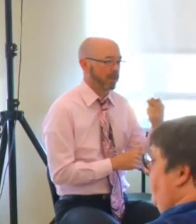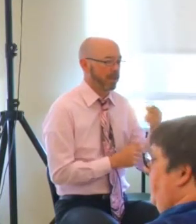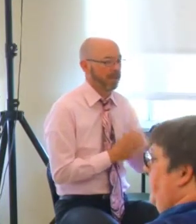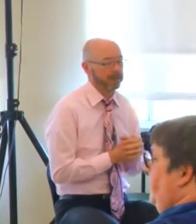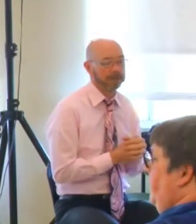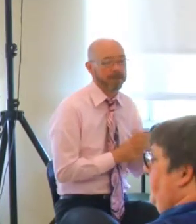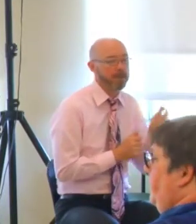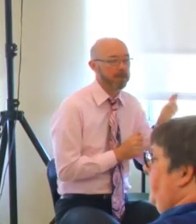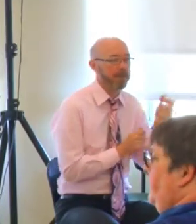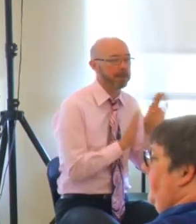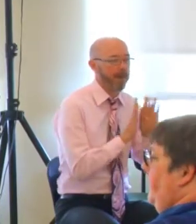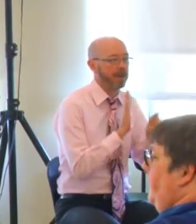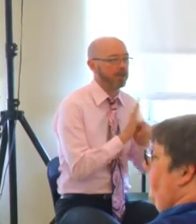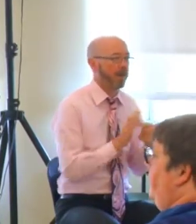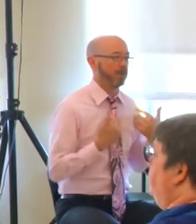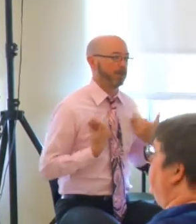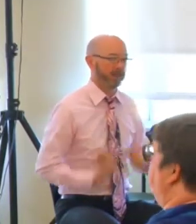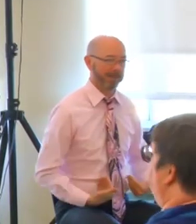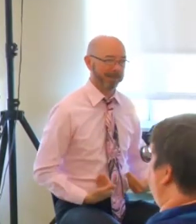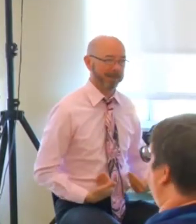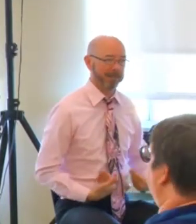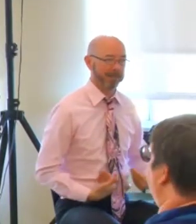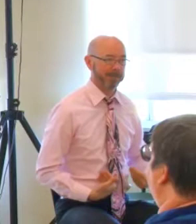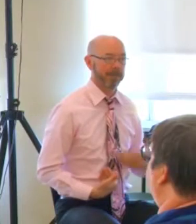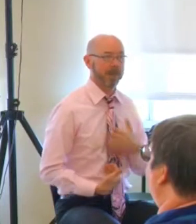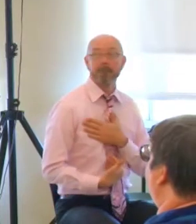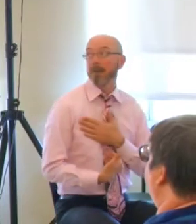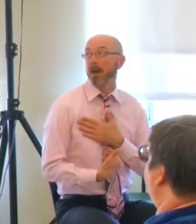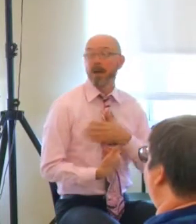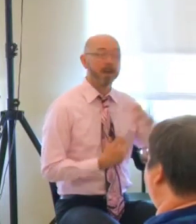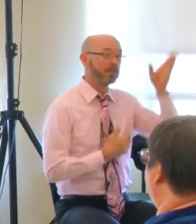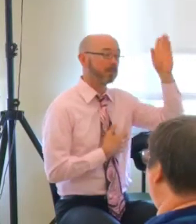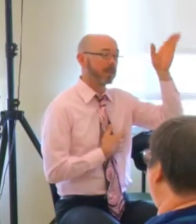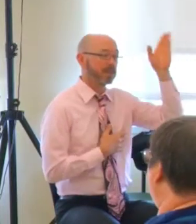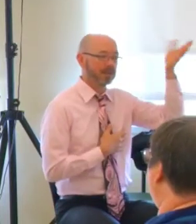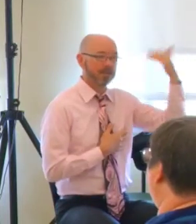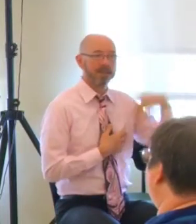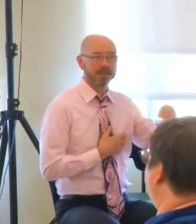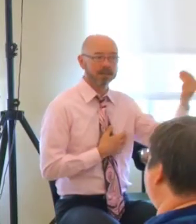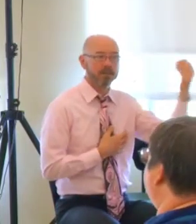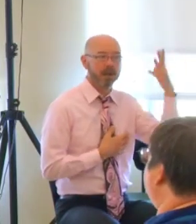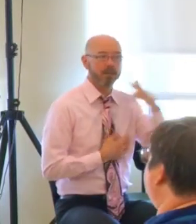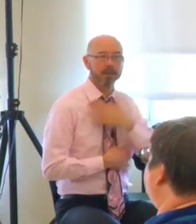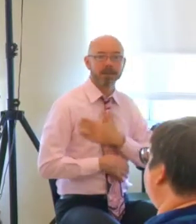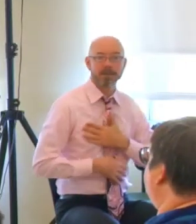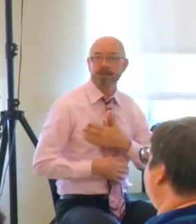background. You can see what my presentation is. Let's go to the next slide.